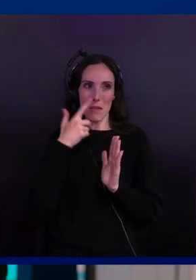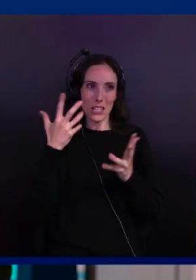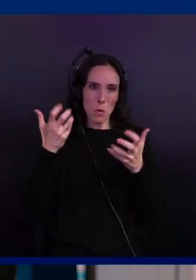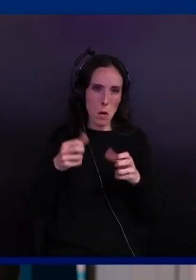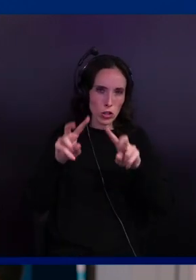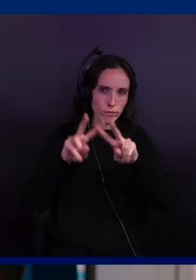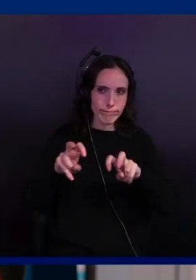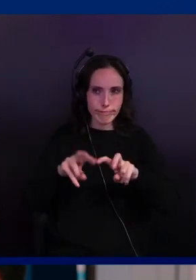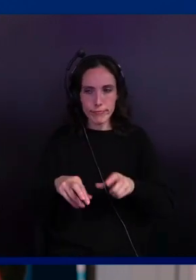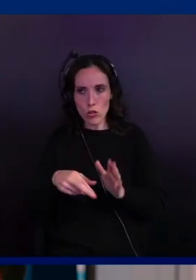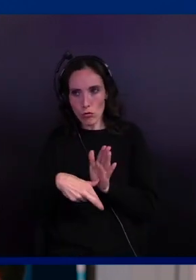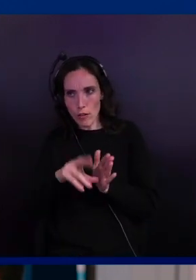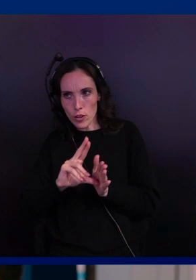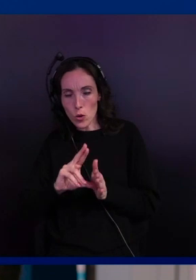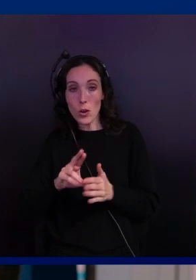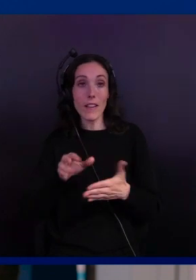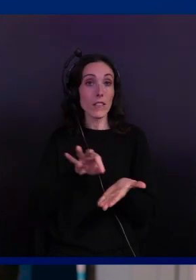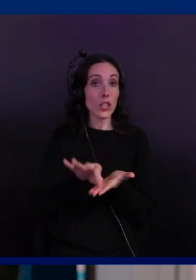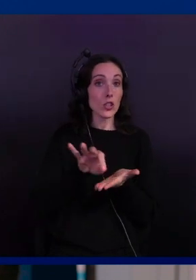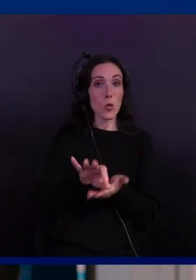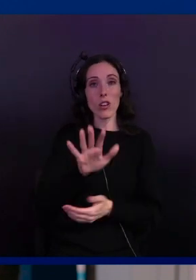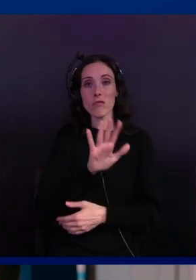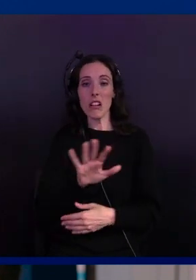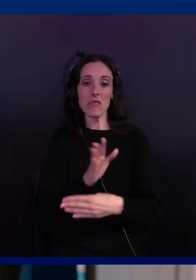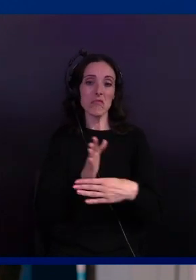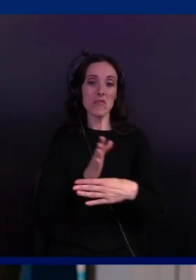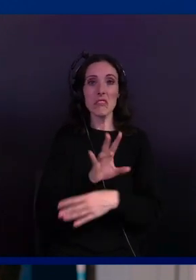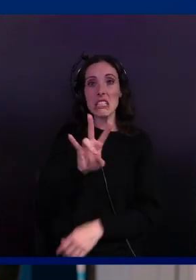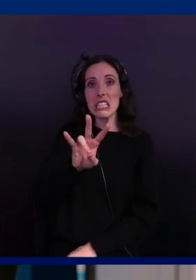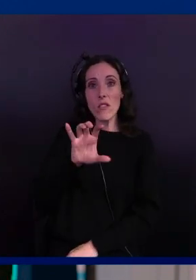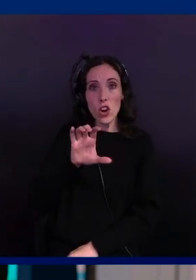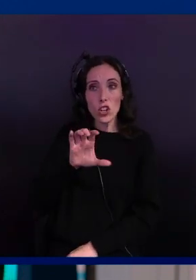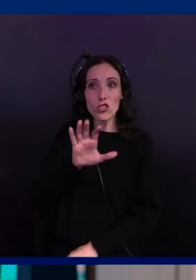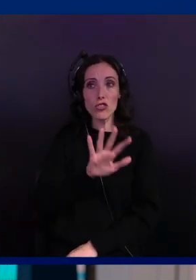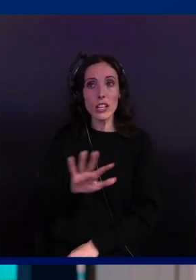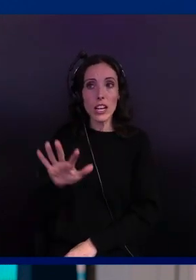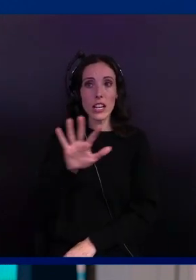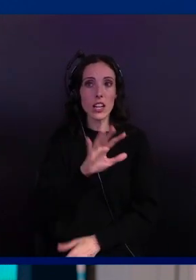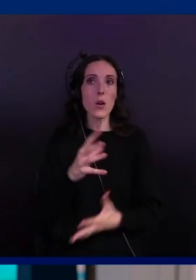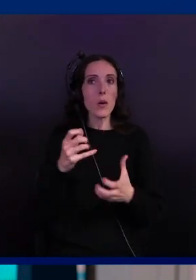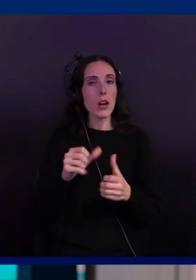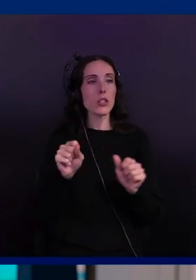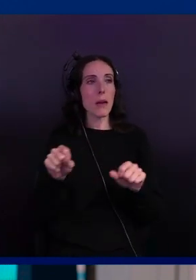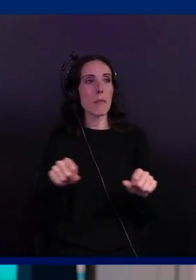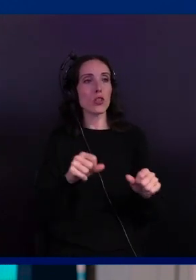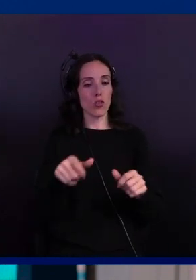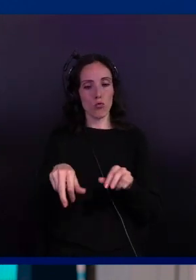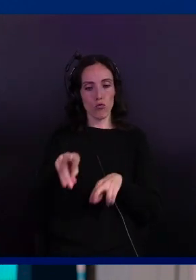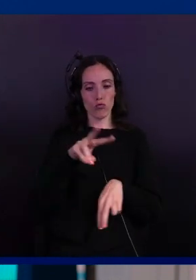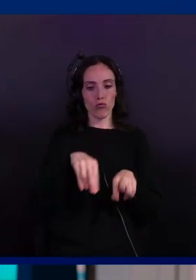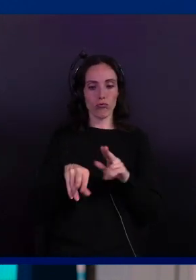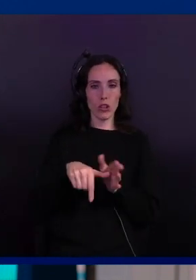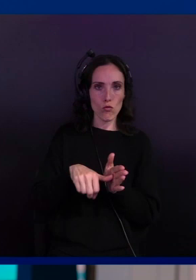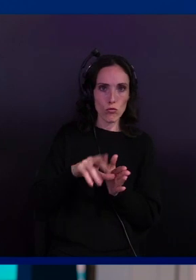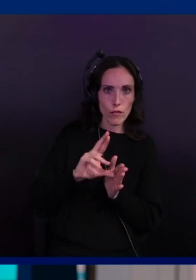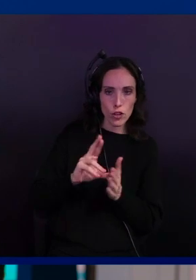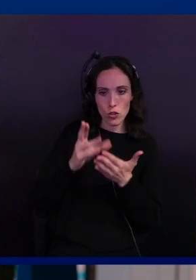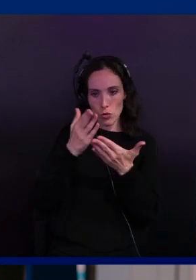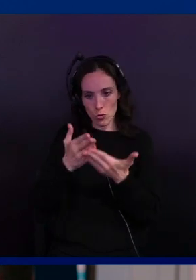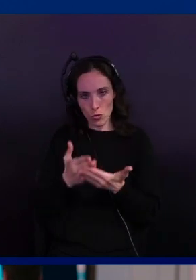is 700 somewhere. That is where we wanted to review 700 to 900, where we can create a friction and